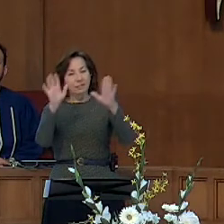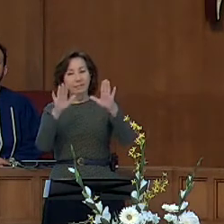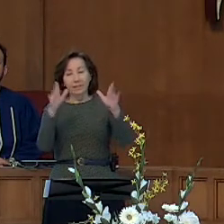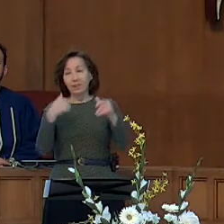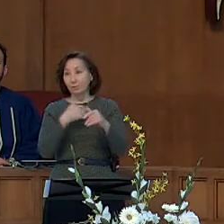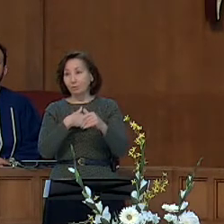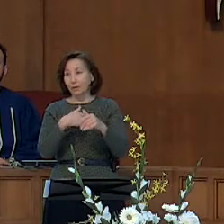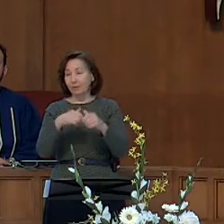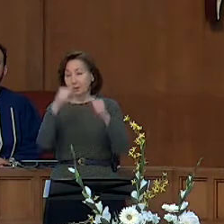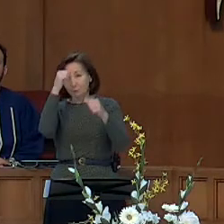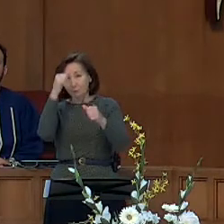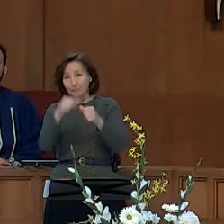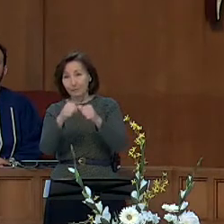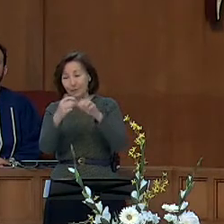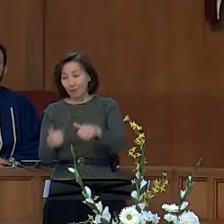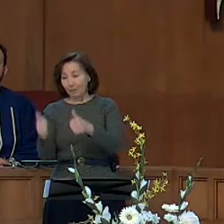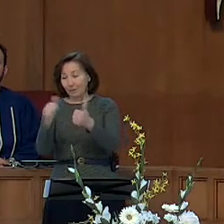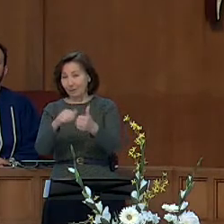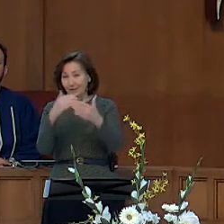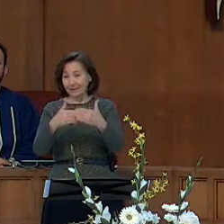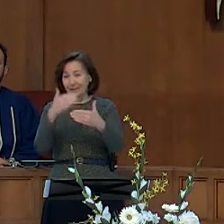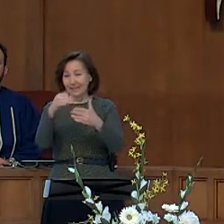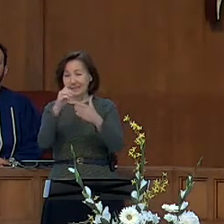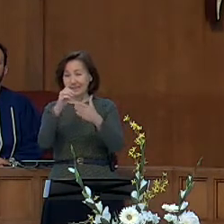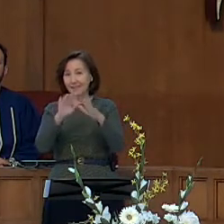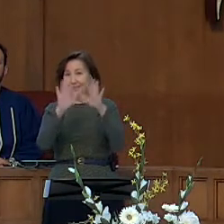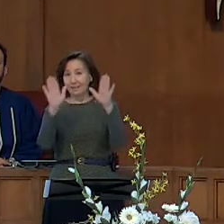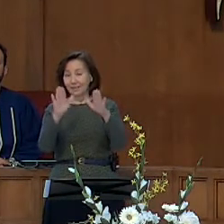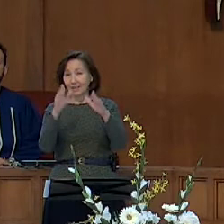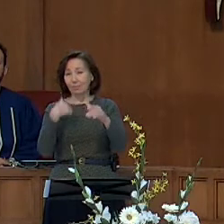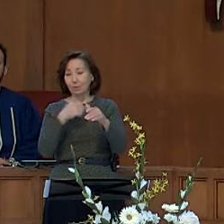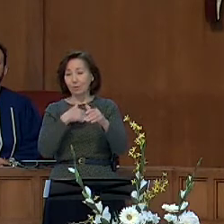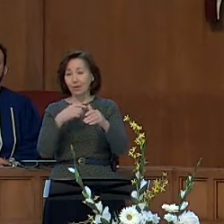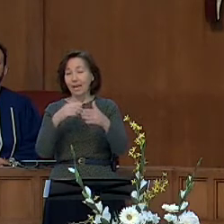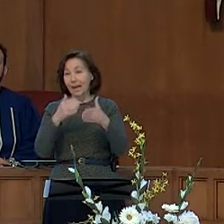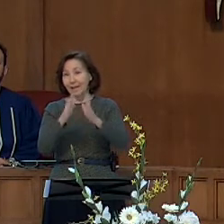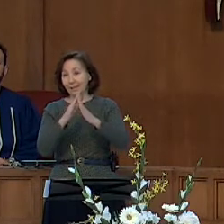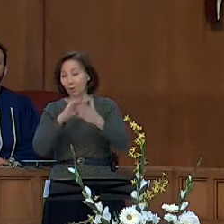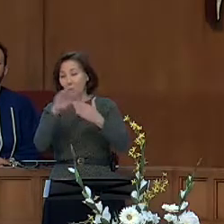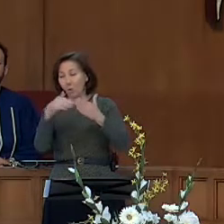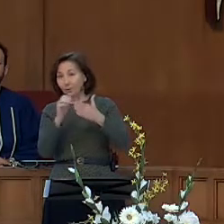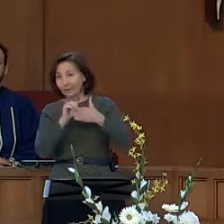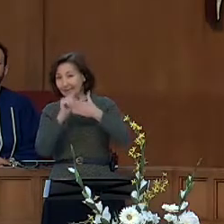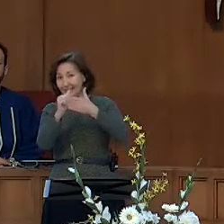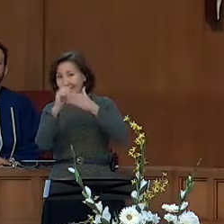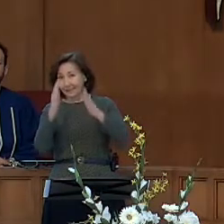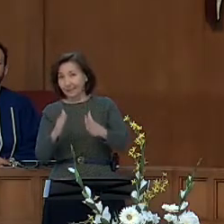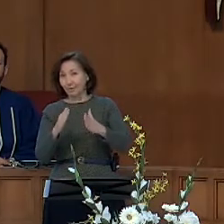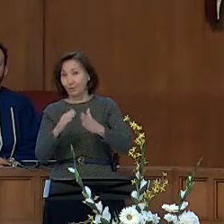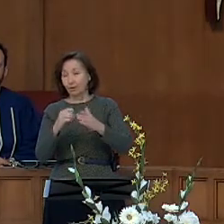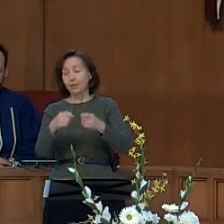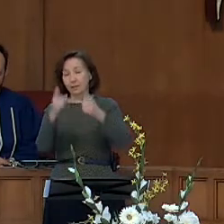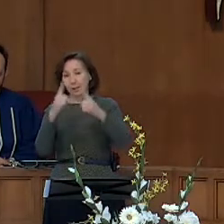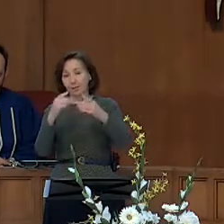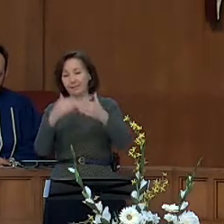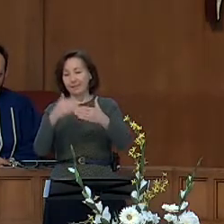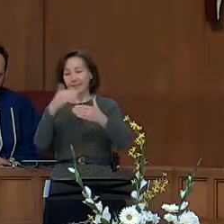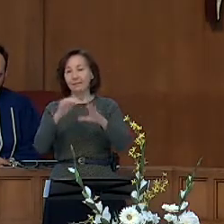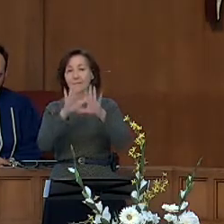remembering our baptism. Next Sunday, we'll have commissioning. So all of our leaders, we're asking you to be here on next Sunday as